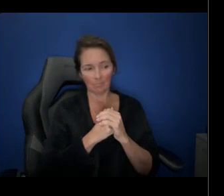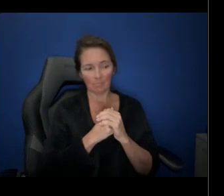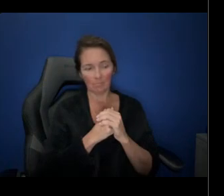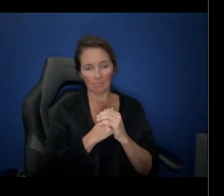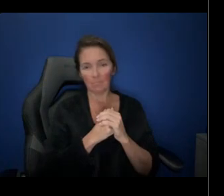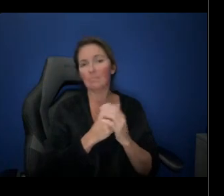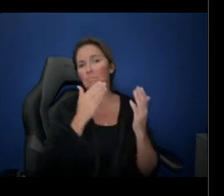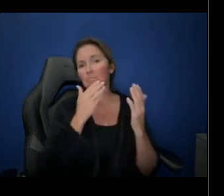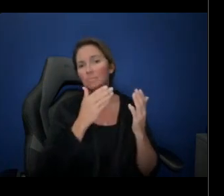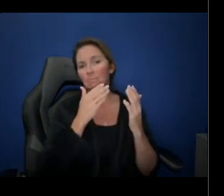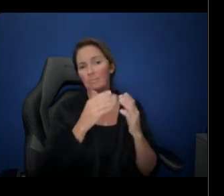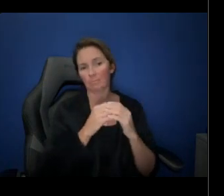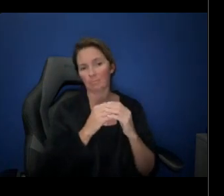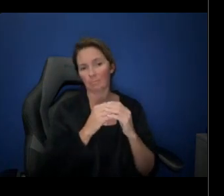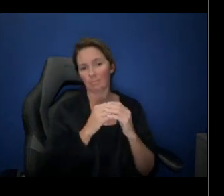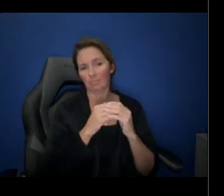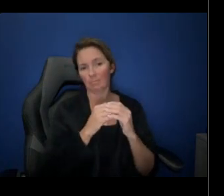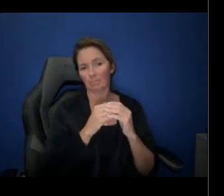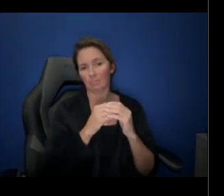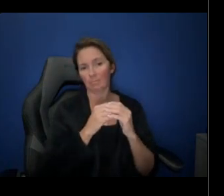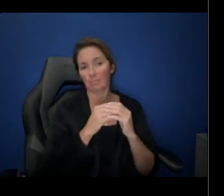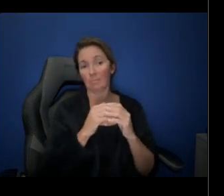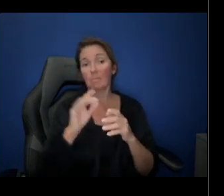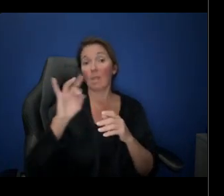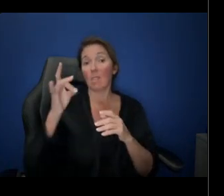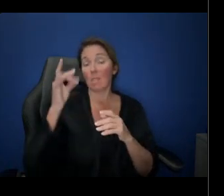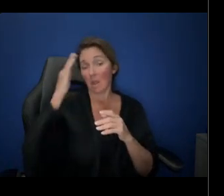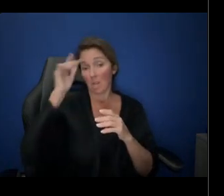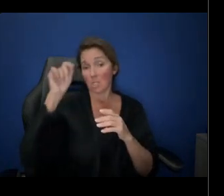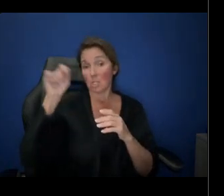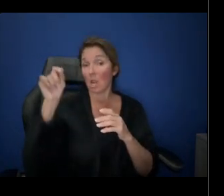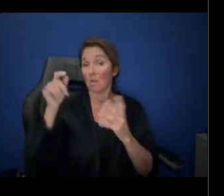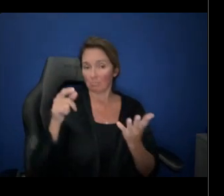Thanks, Crystal. The 8th knowledge check reads,